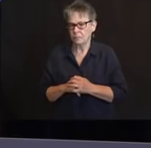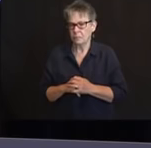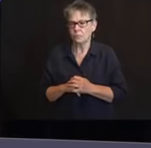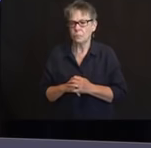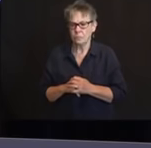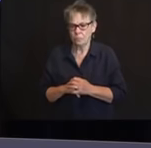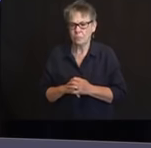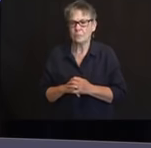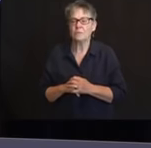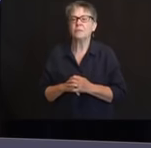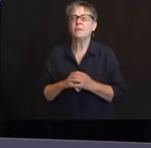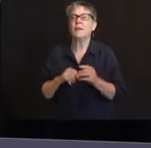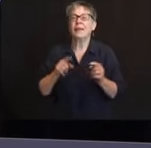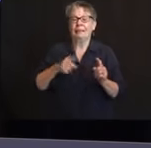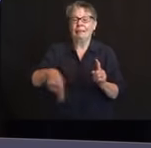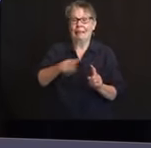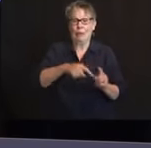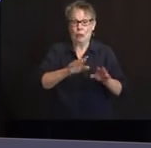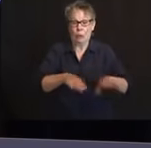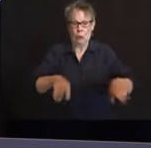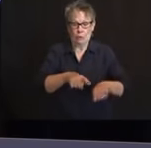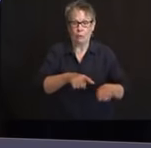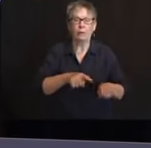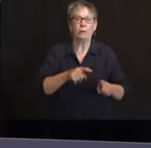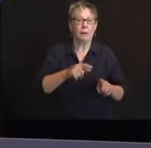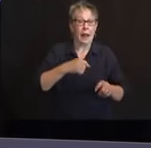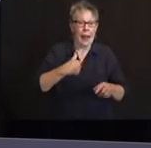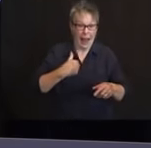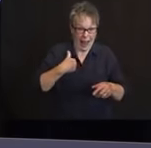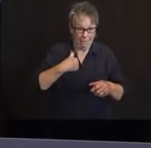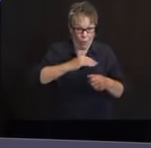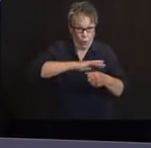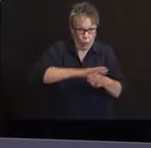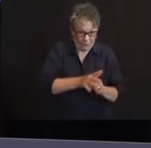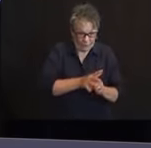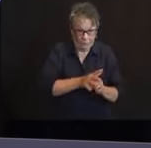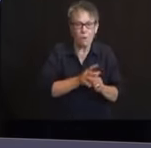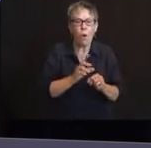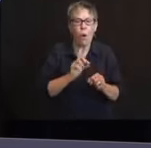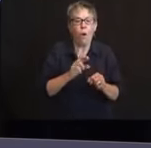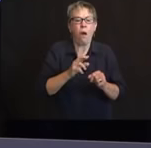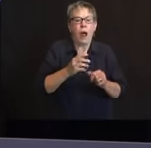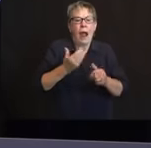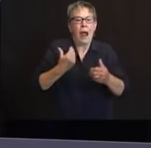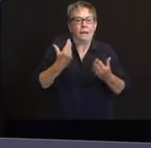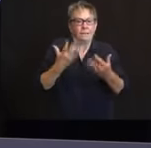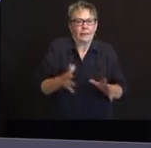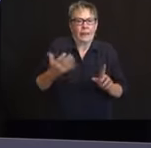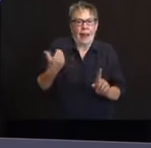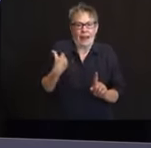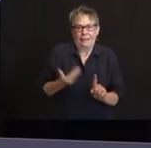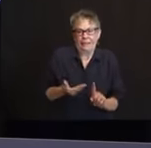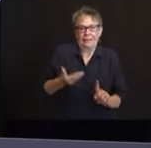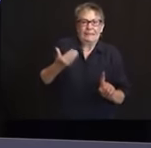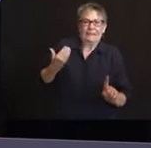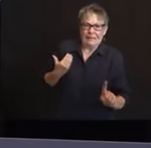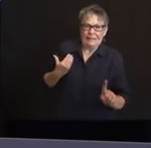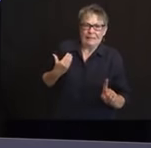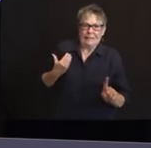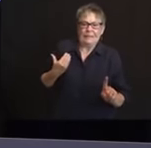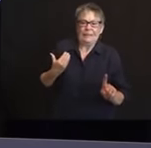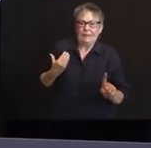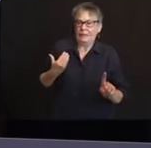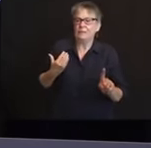New Jersey, there are no deaths reported at this time. The ages of the children range from 1 to